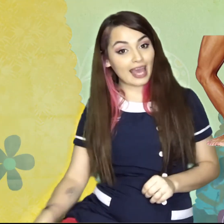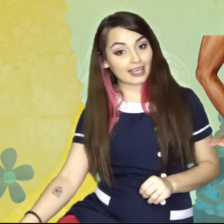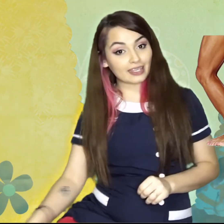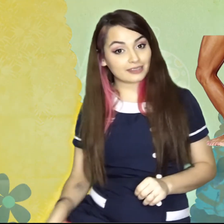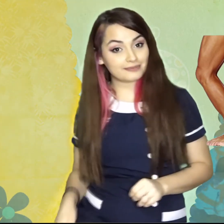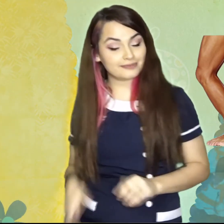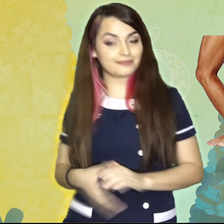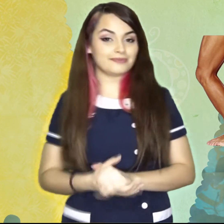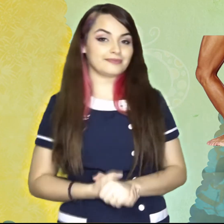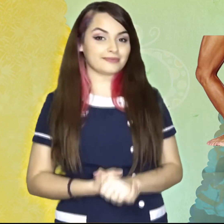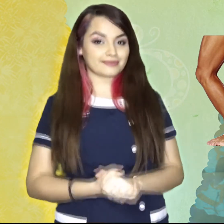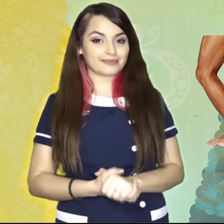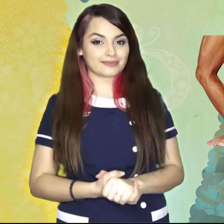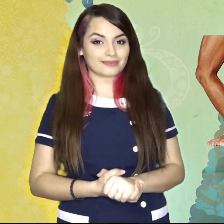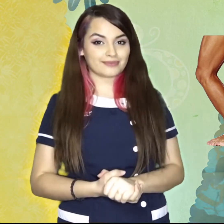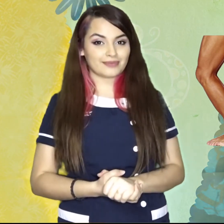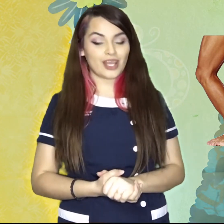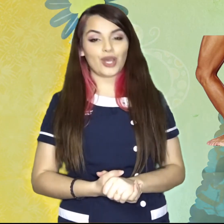Leg.